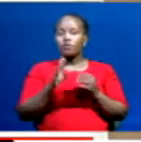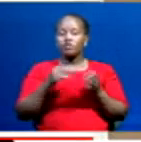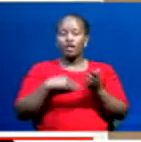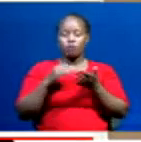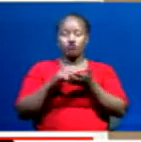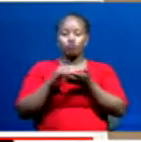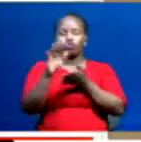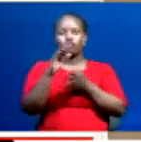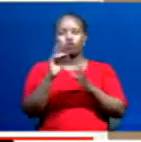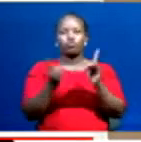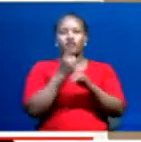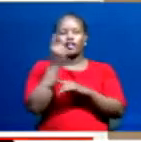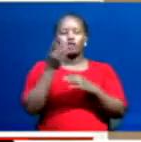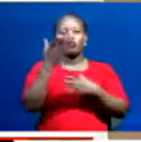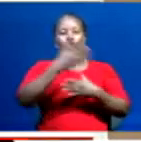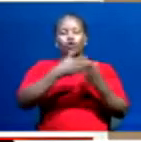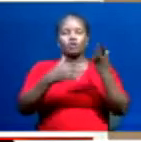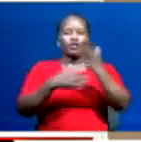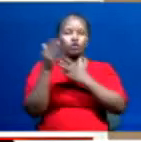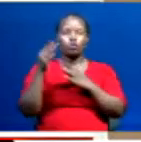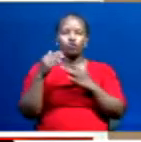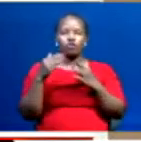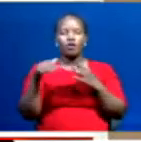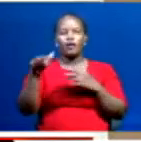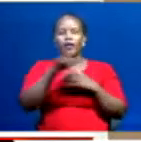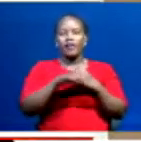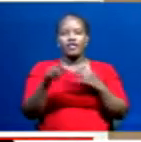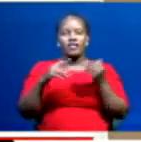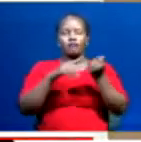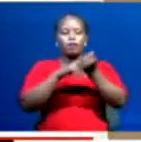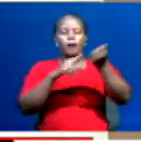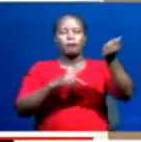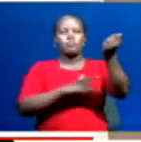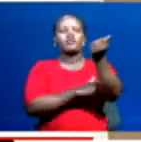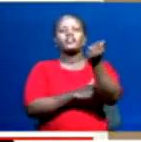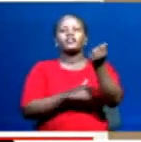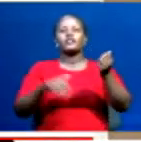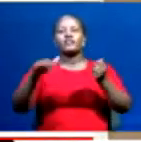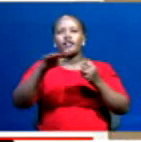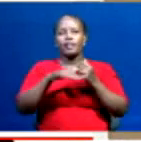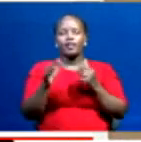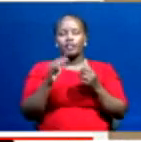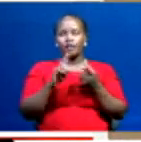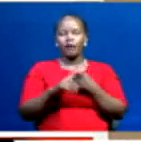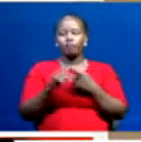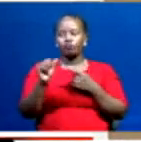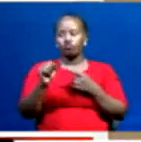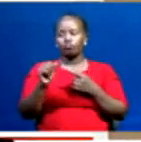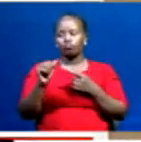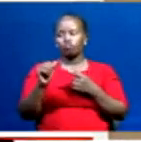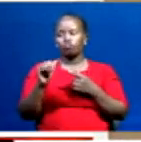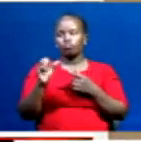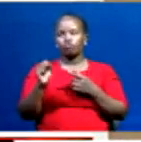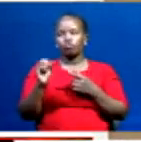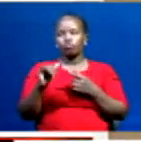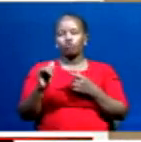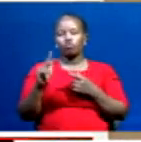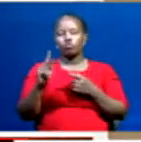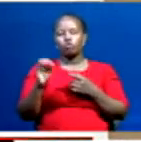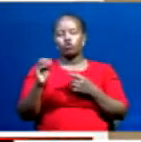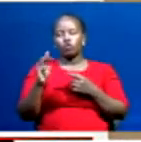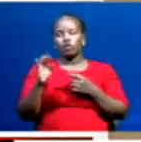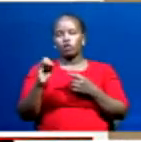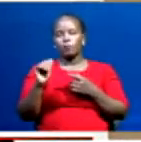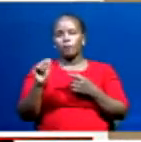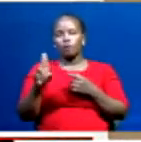commence construction of the footbridges at the Southern Bypass Interchange, Syokimau Railway and Katani Junction to minimize, or rather to